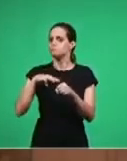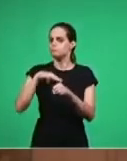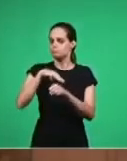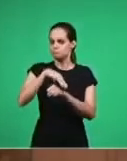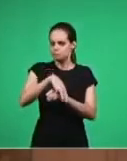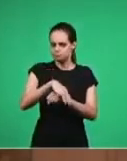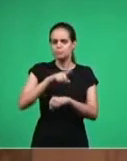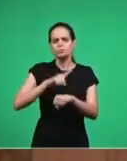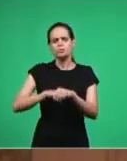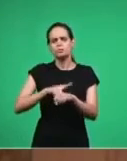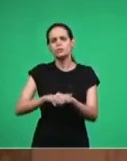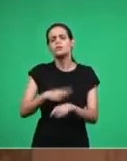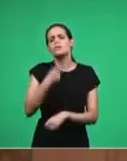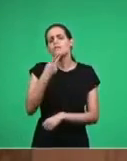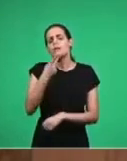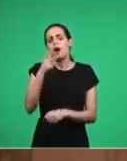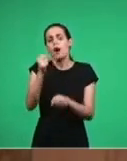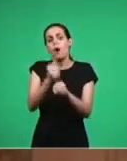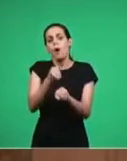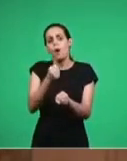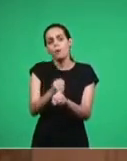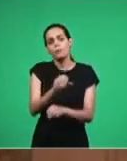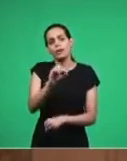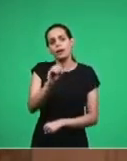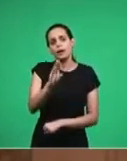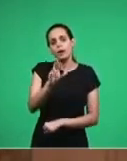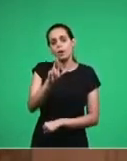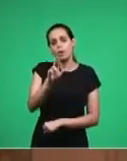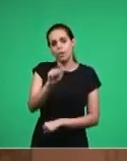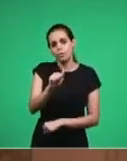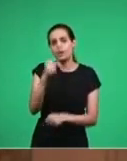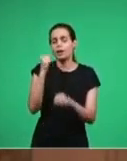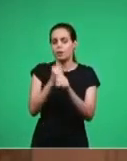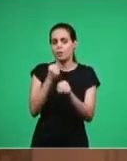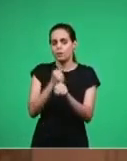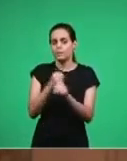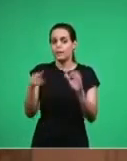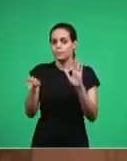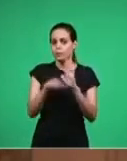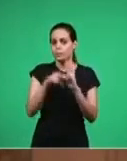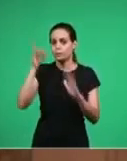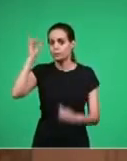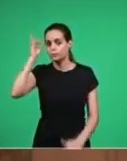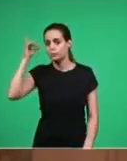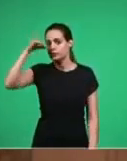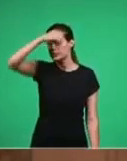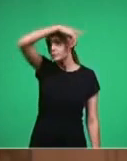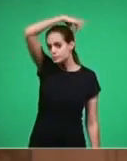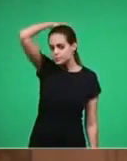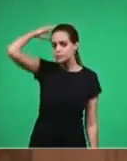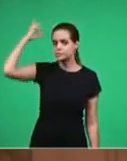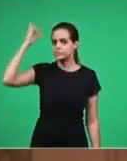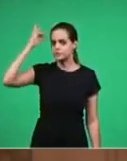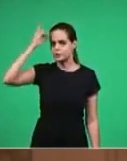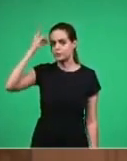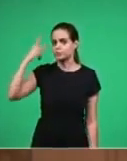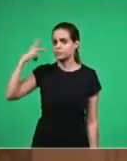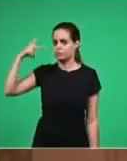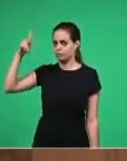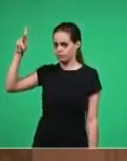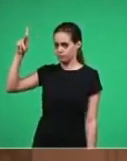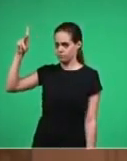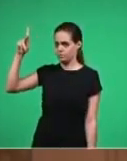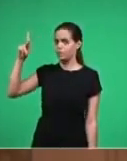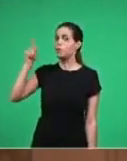the church. When we speak of the work, we are speaking of the work of the Holy Spirit. So if the work is of the